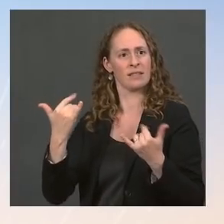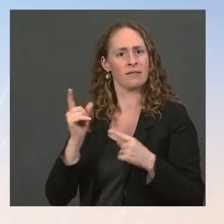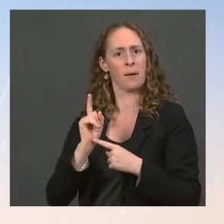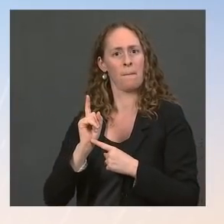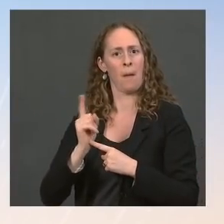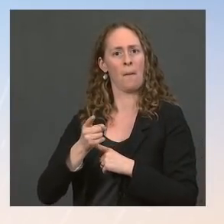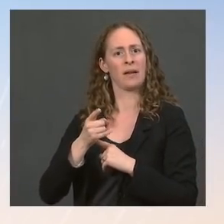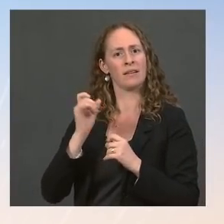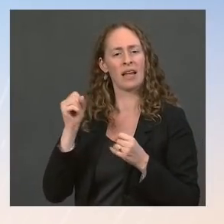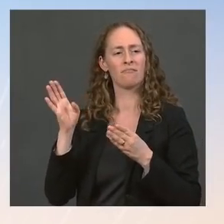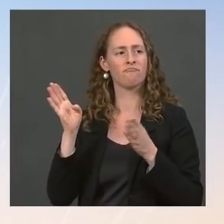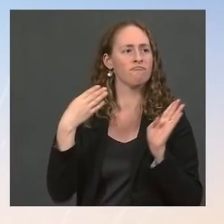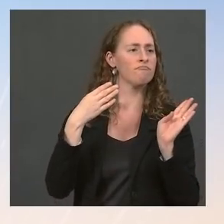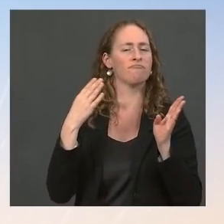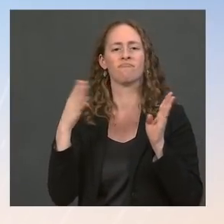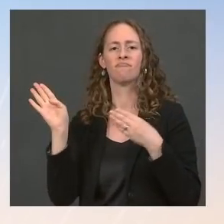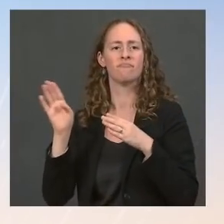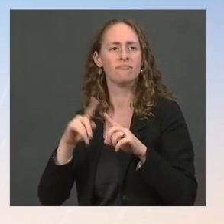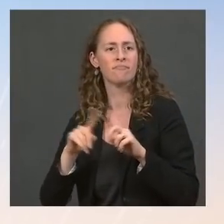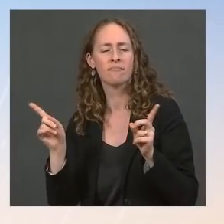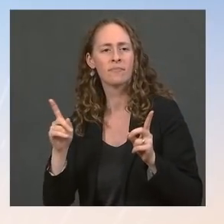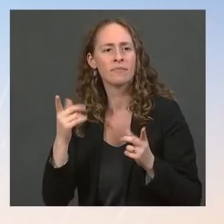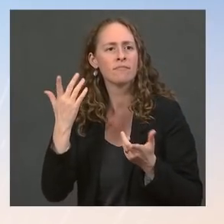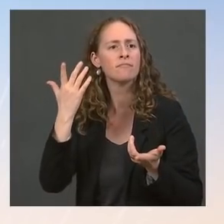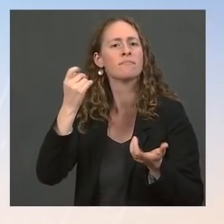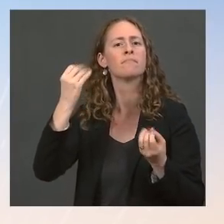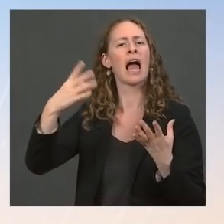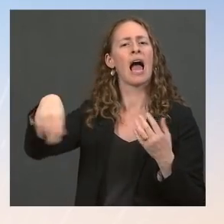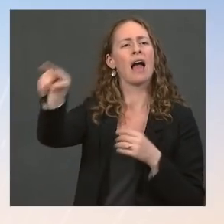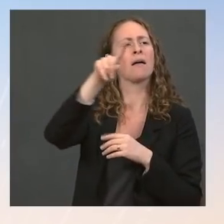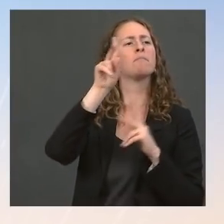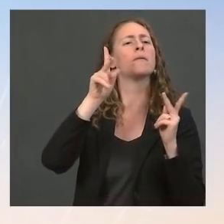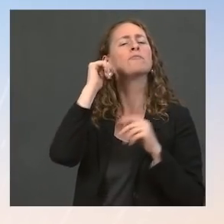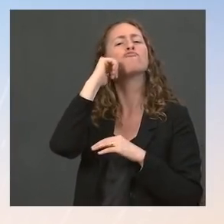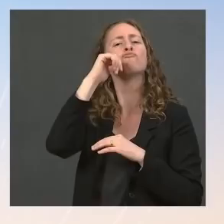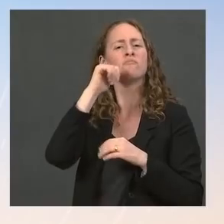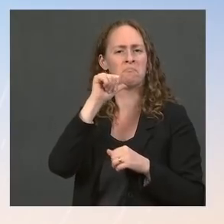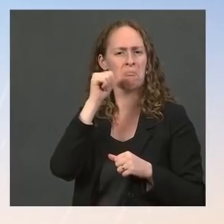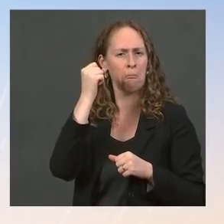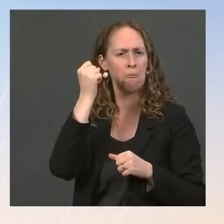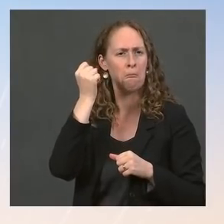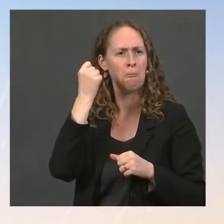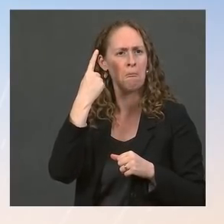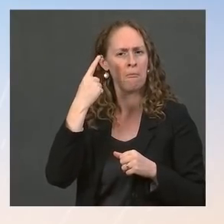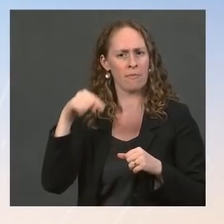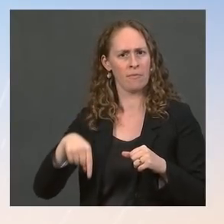regular Americans who don't sort of understand the sort yeah. of nuts and bolts of the process